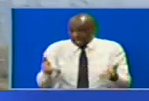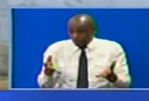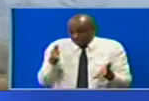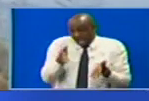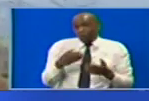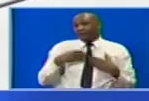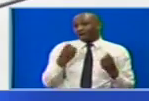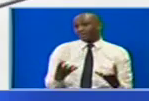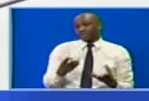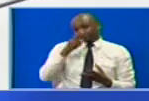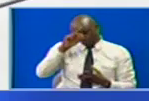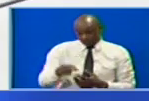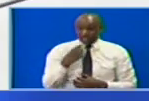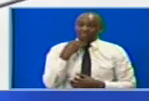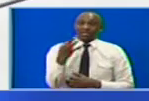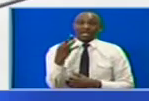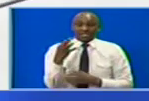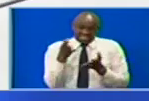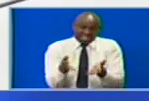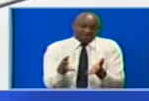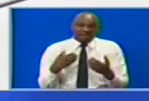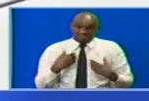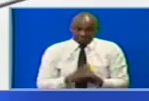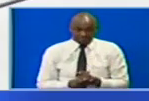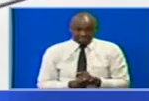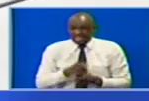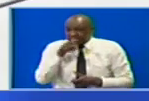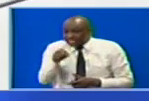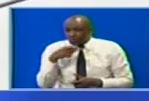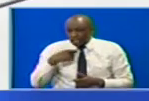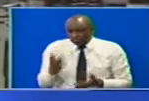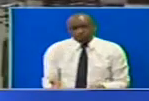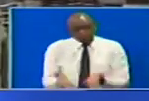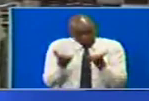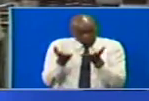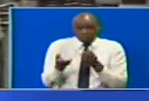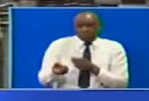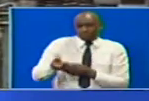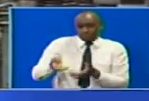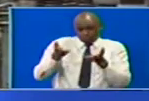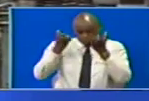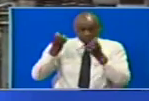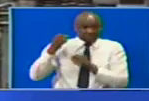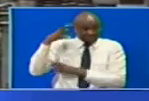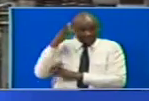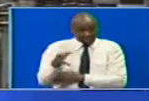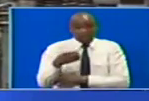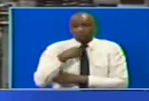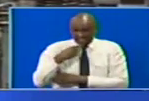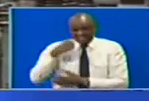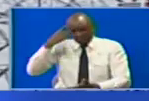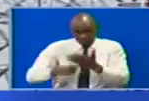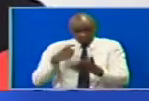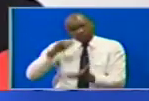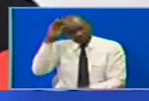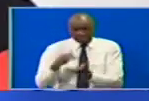supply of 2,300 megawatts currently. The push to scale up power generation is hinged on lowering power cost in